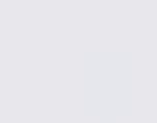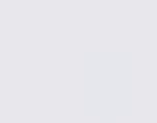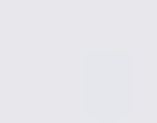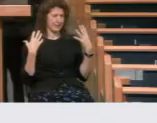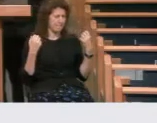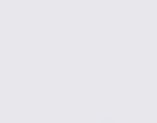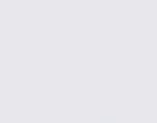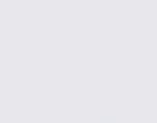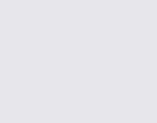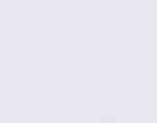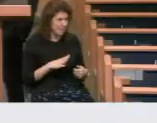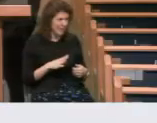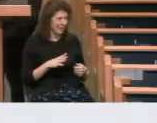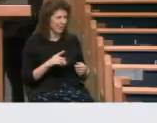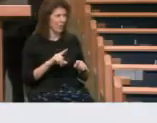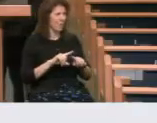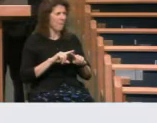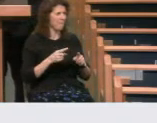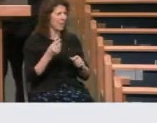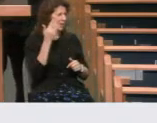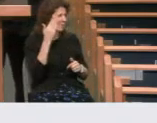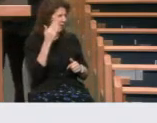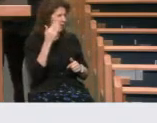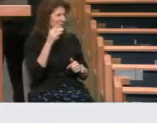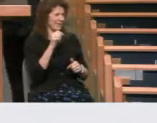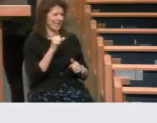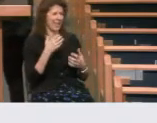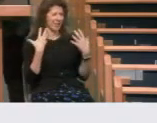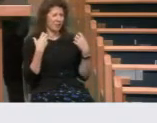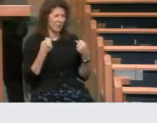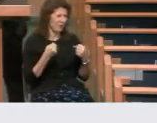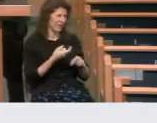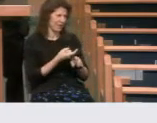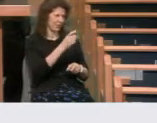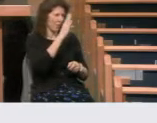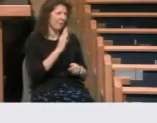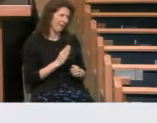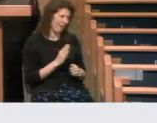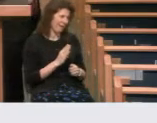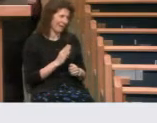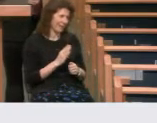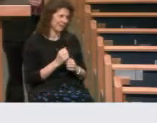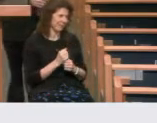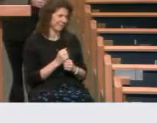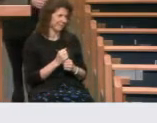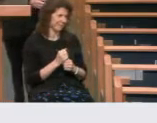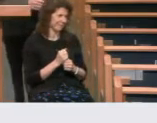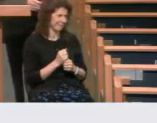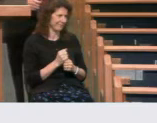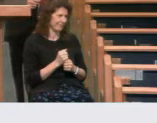understands that all that comes from God. Did he mess up? Yes. He should have gone to war when he should have gone to